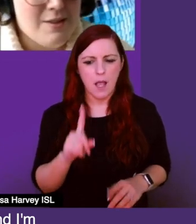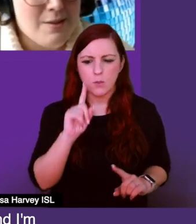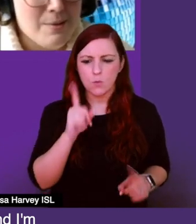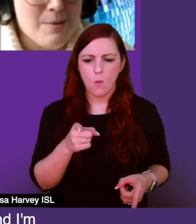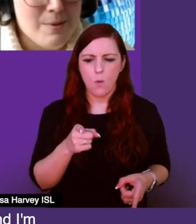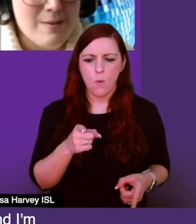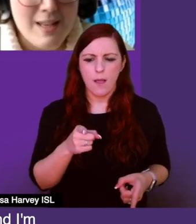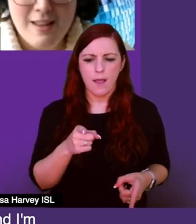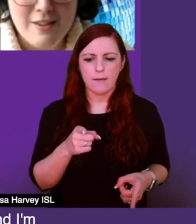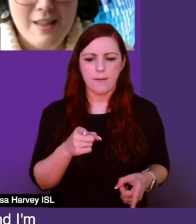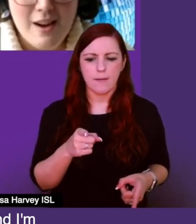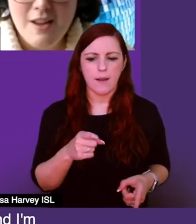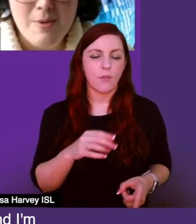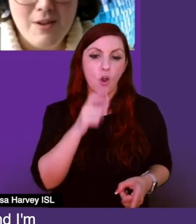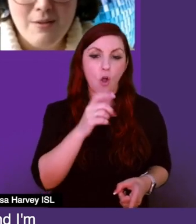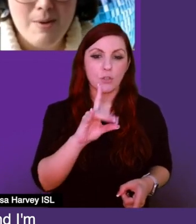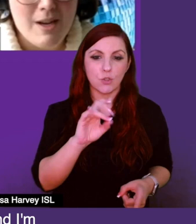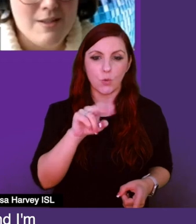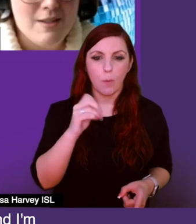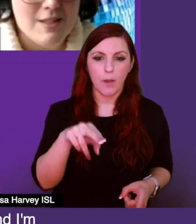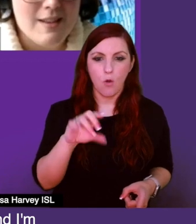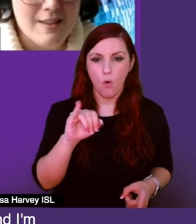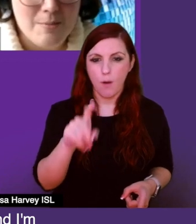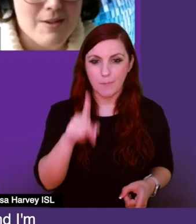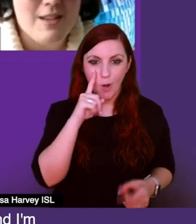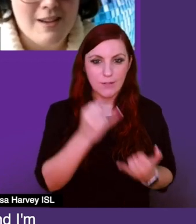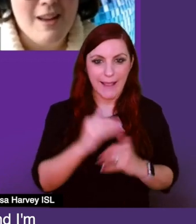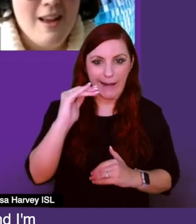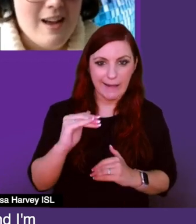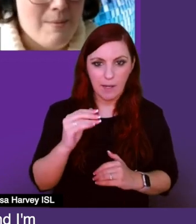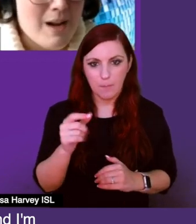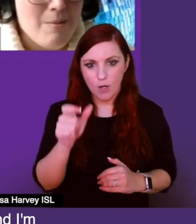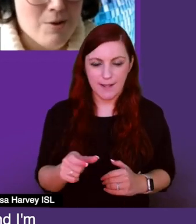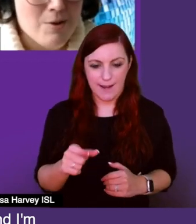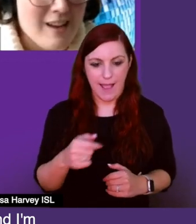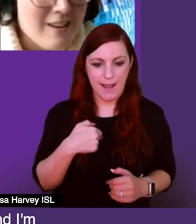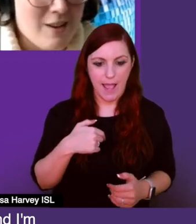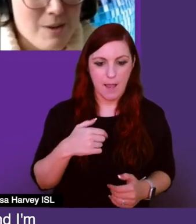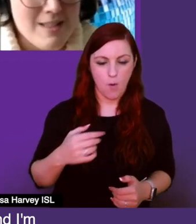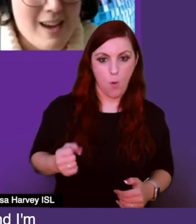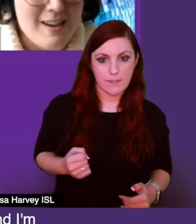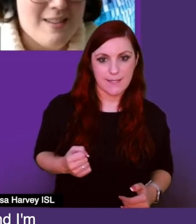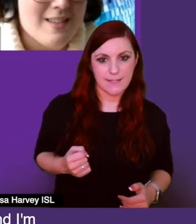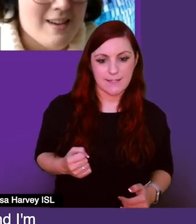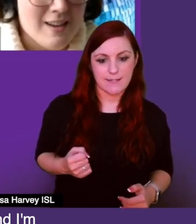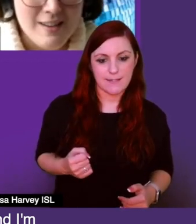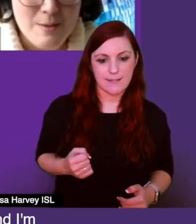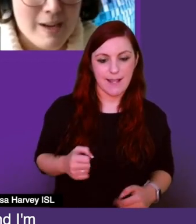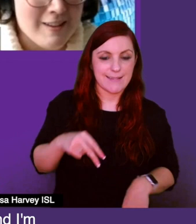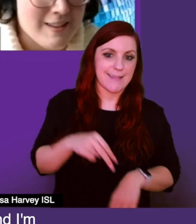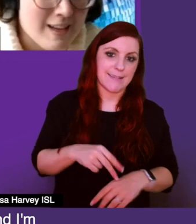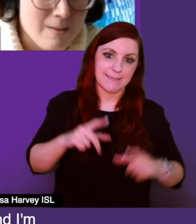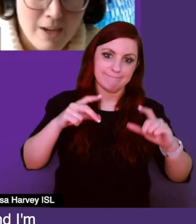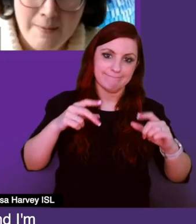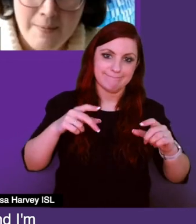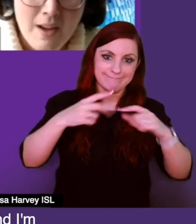I don't know what I would say they look, they are humanoid robots. So it looks like a little person, and I'm holding it on one side and standing and